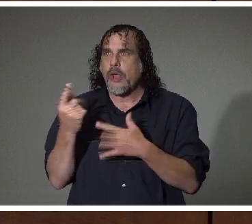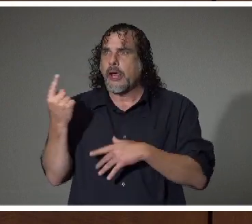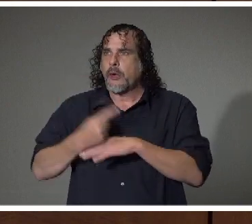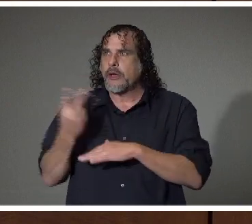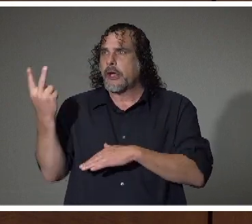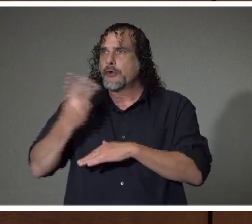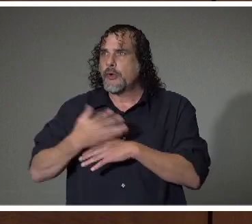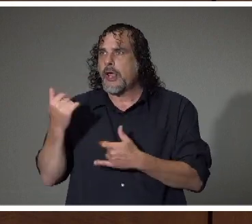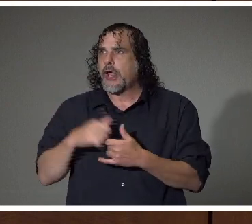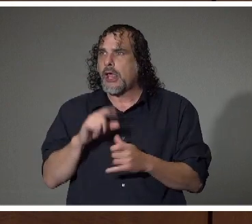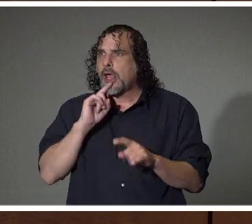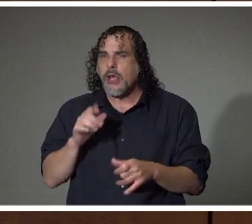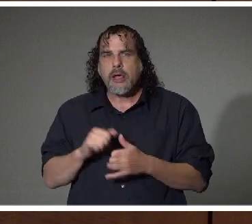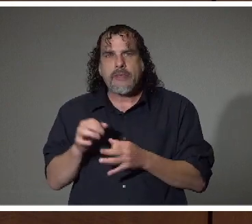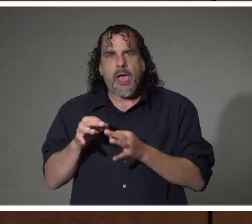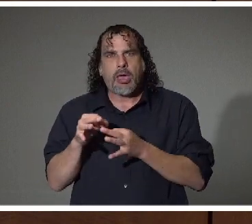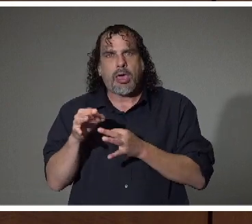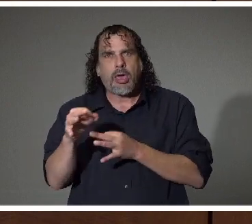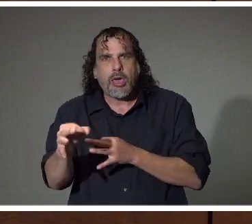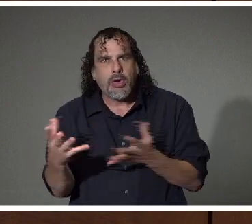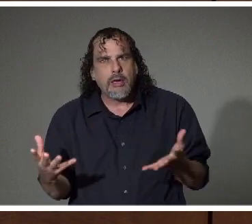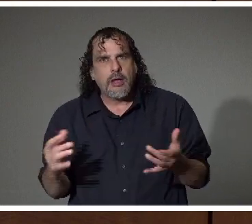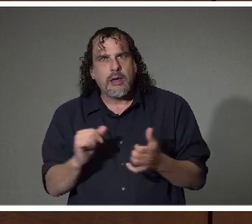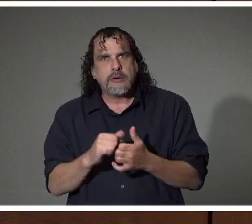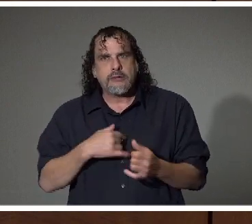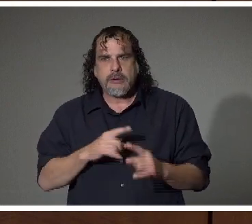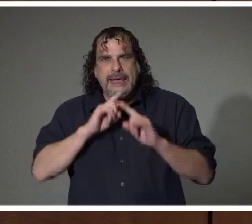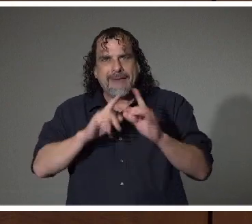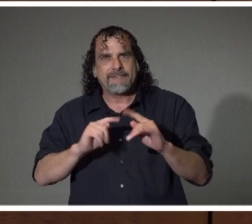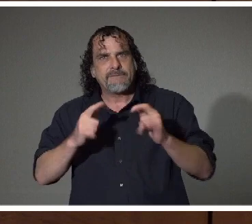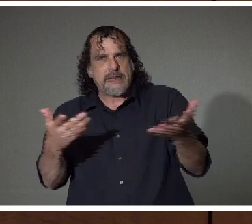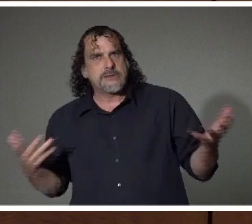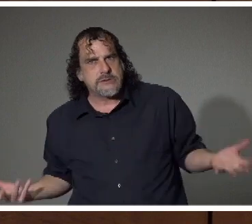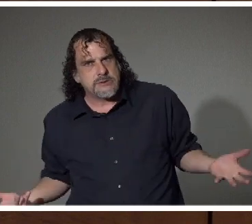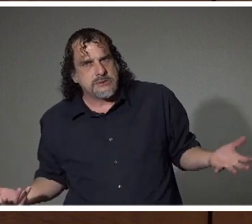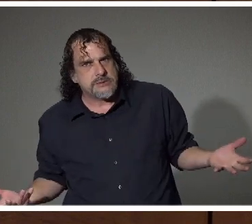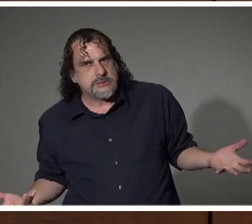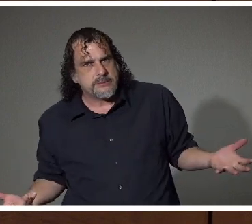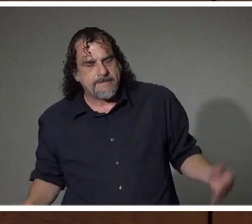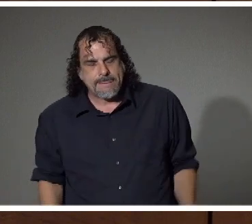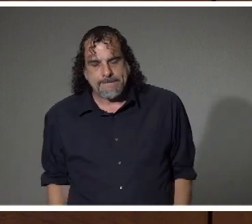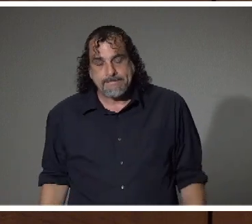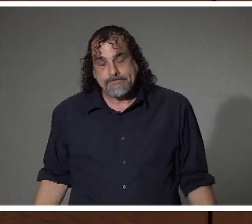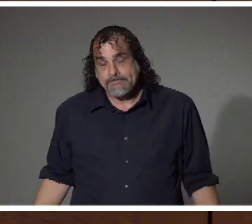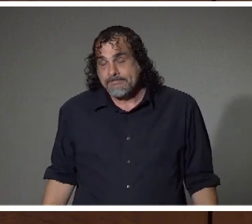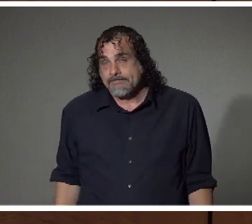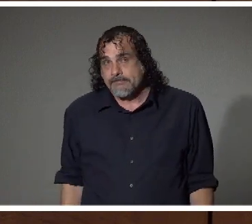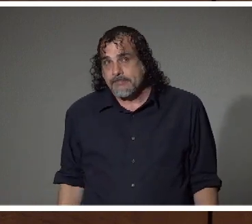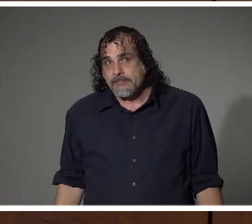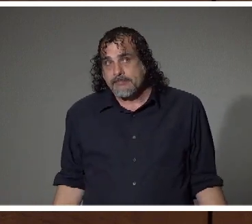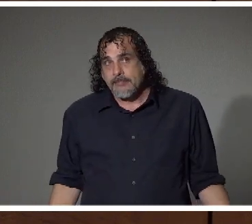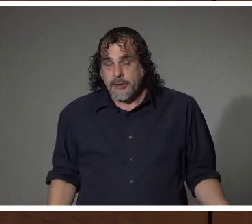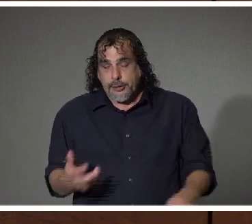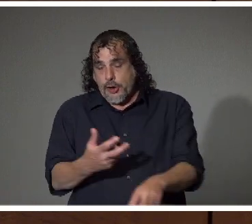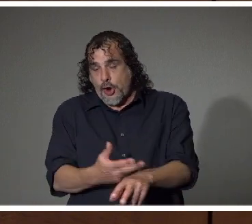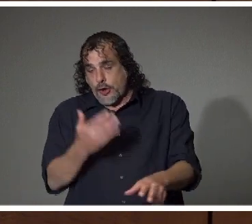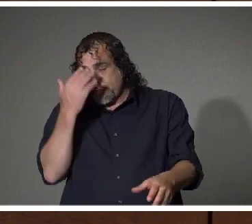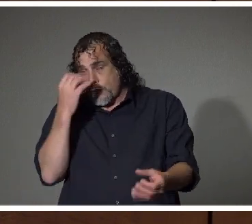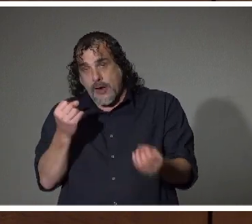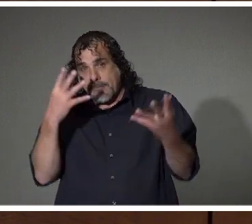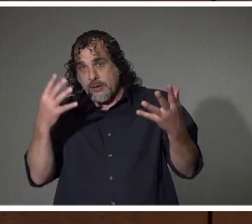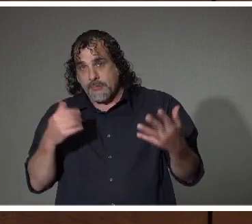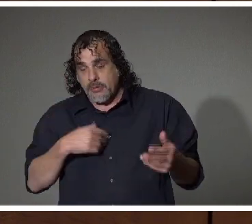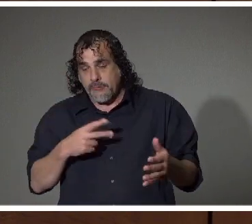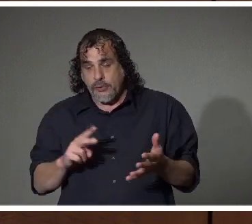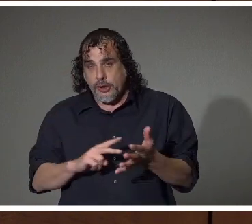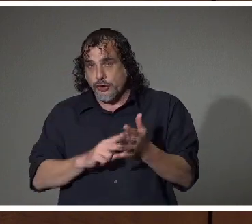couple of days is a delay that makes it hard to be as reactive as we want to be. Anyway, just, it's hard to know how many, but I would just say if we could